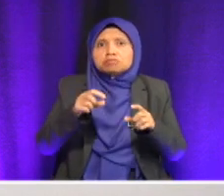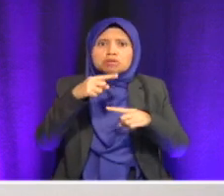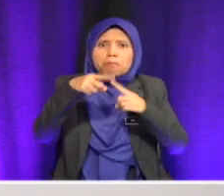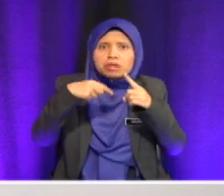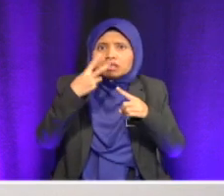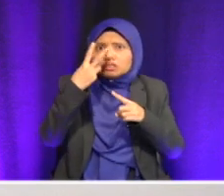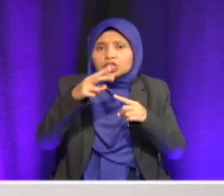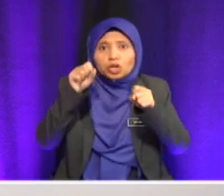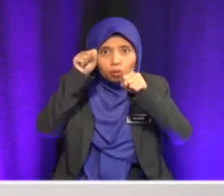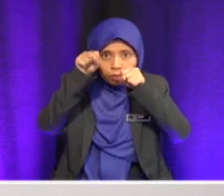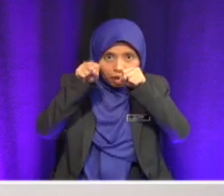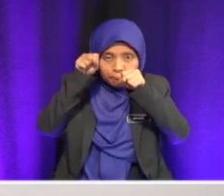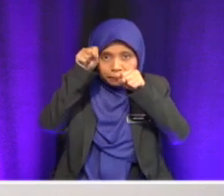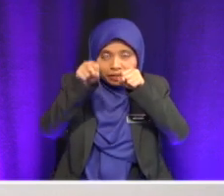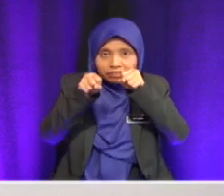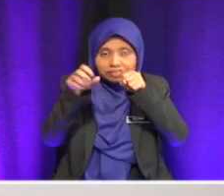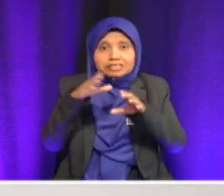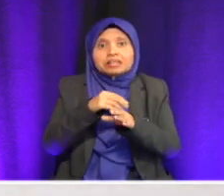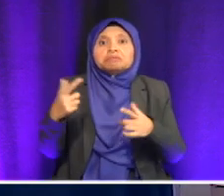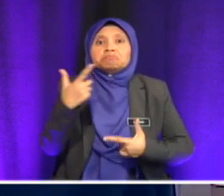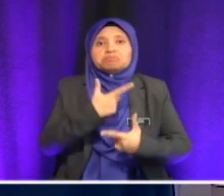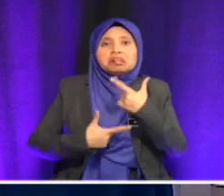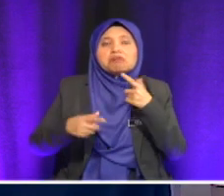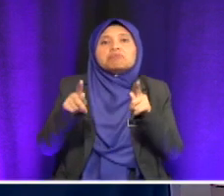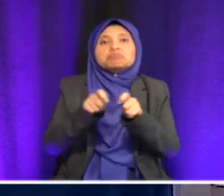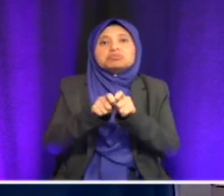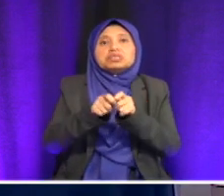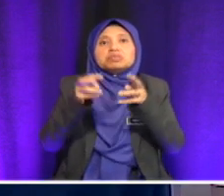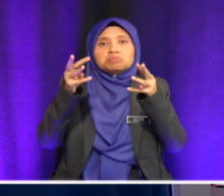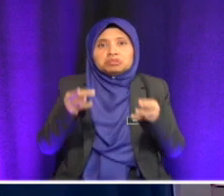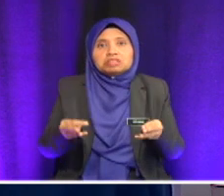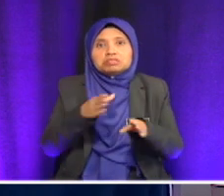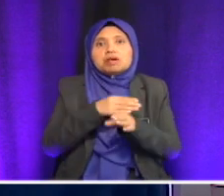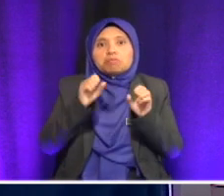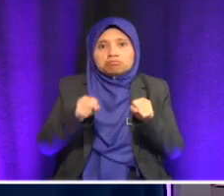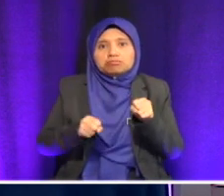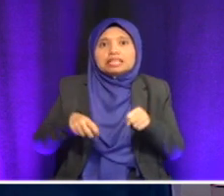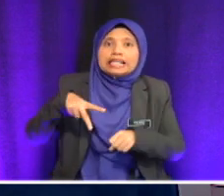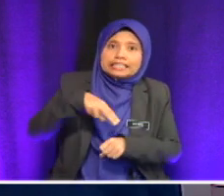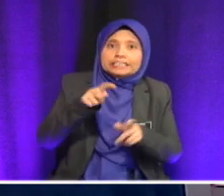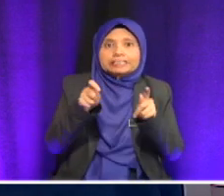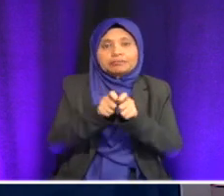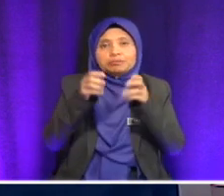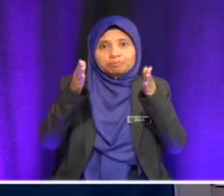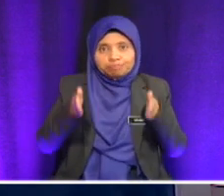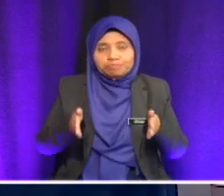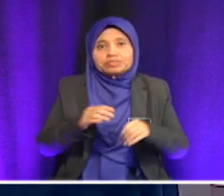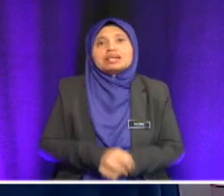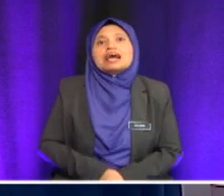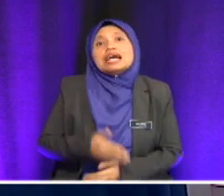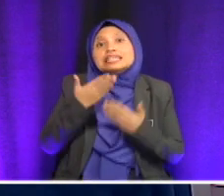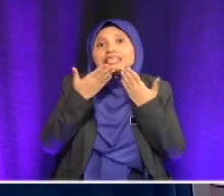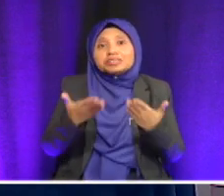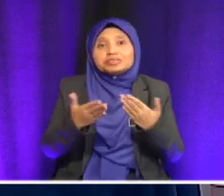imitate humans' action and maybe try to sit, walk, or even try to talk. Okay, so it's very interesting. Thank you for your